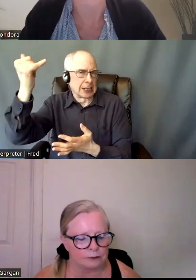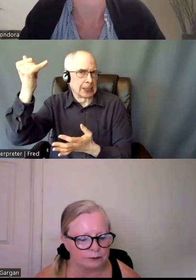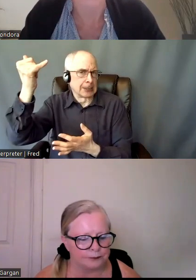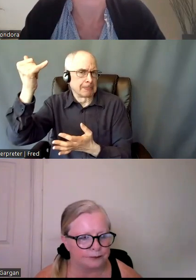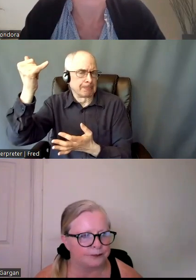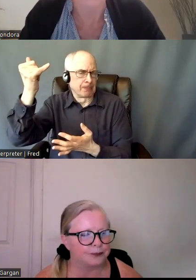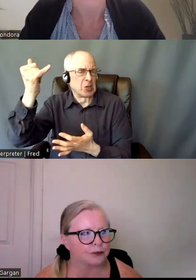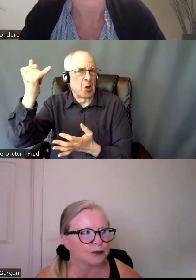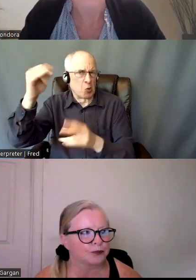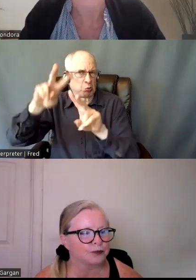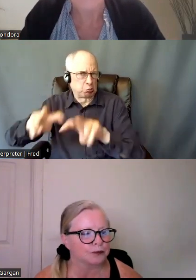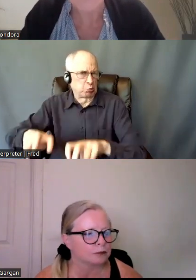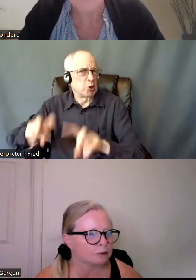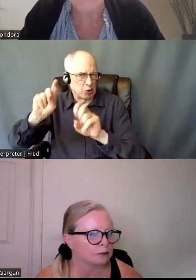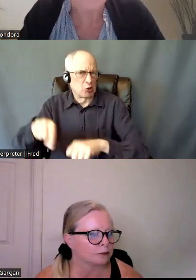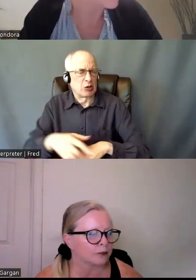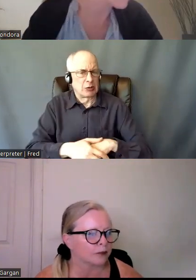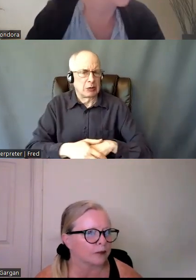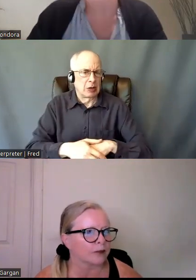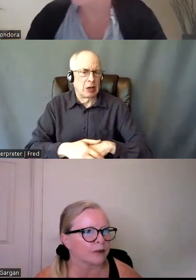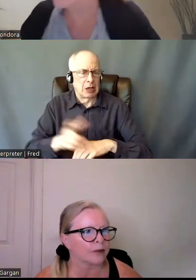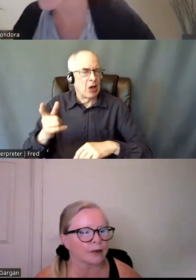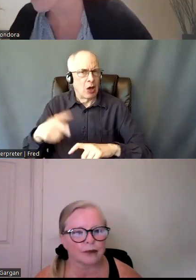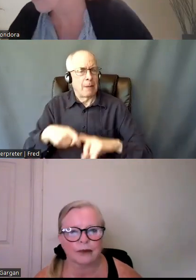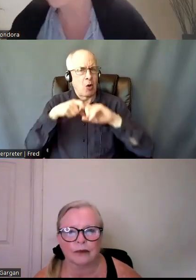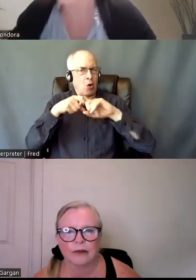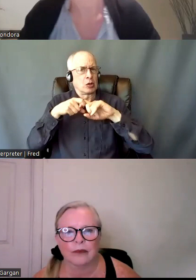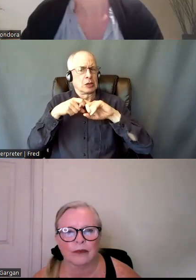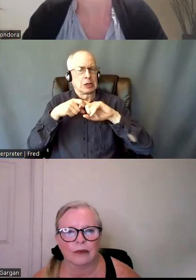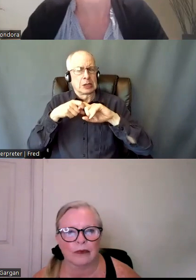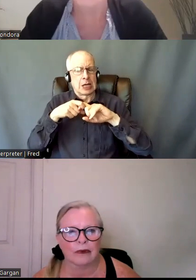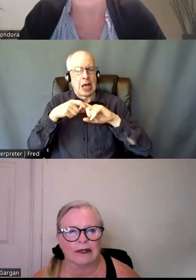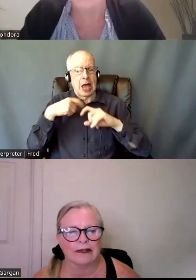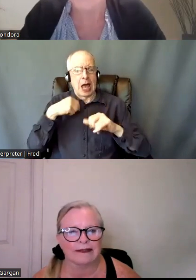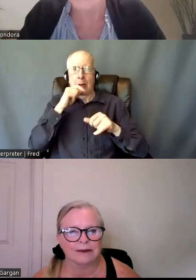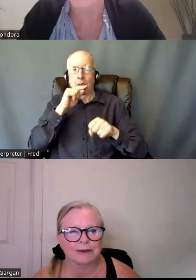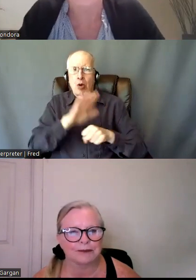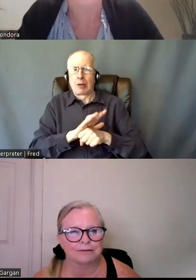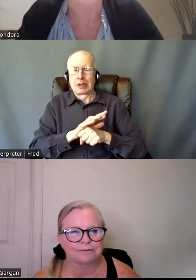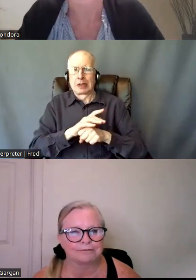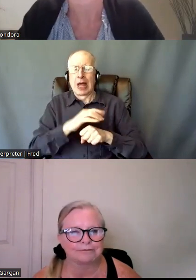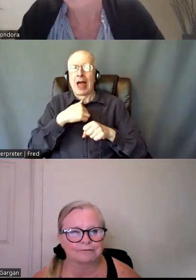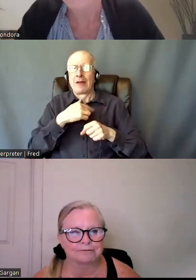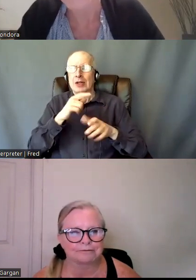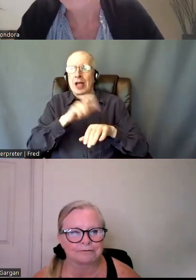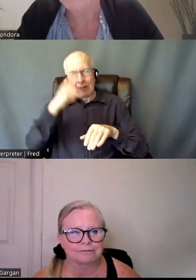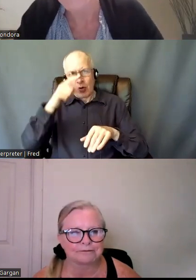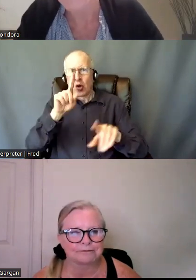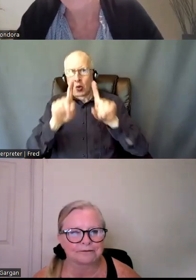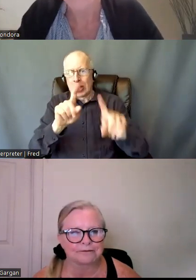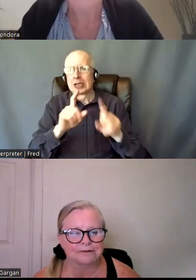out those tools. And I think I'm going to pause there because I promised I would leave some minutes for questions.